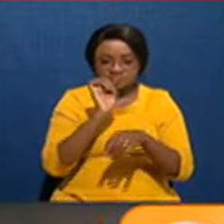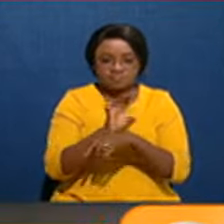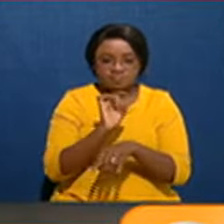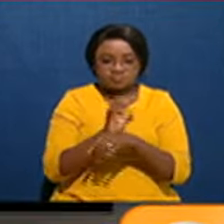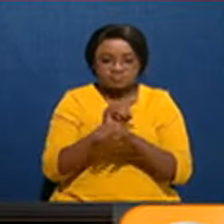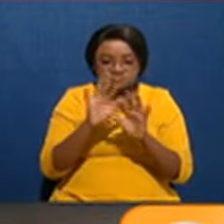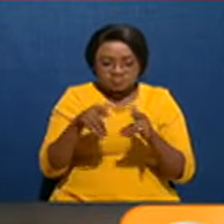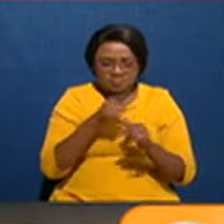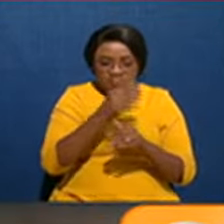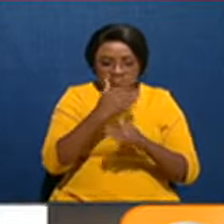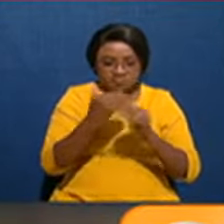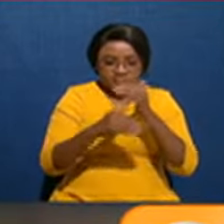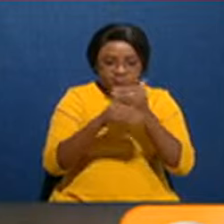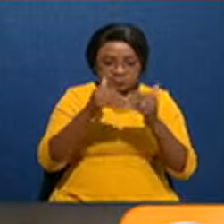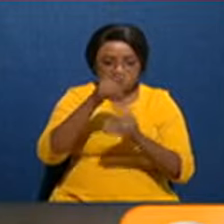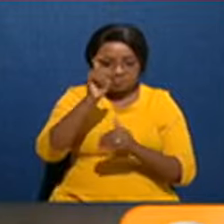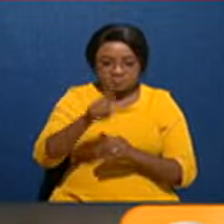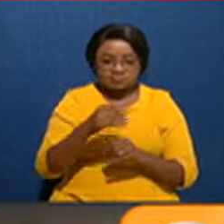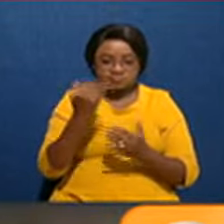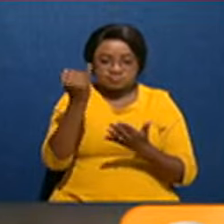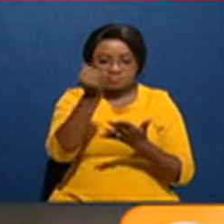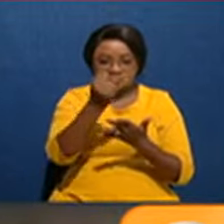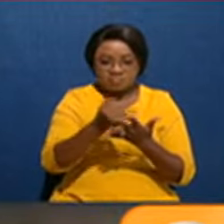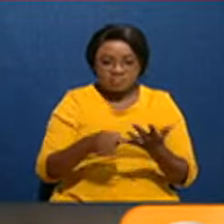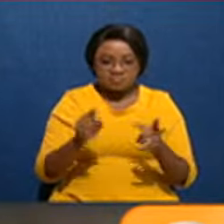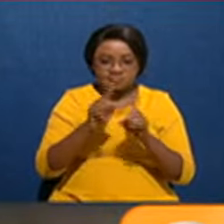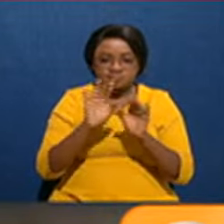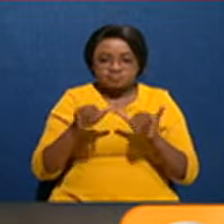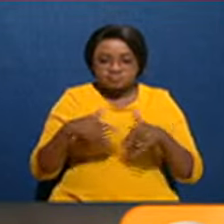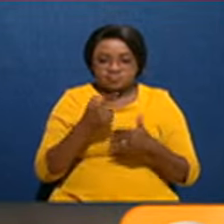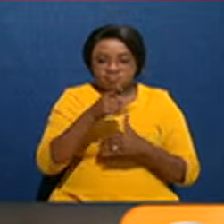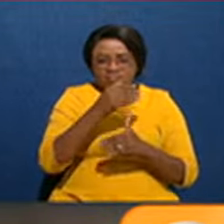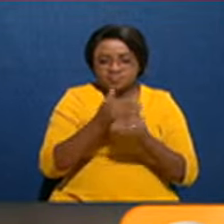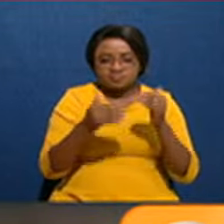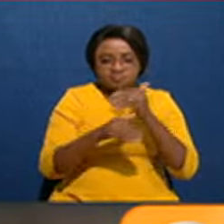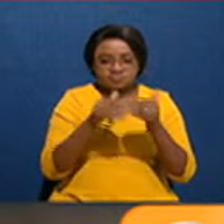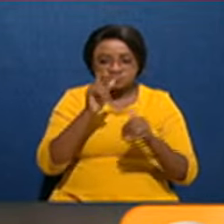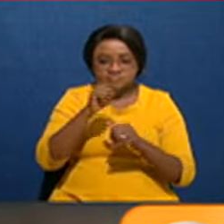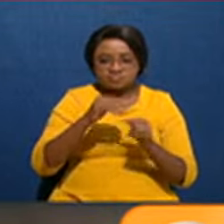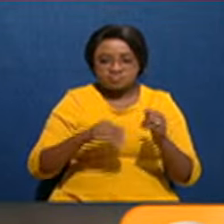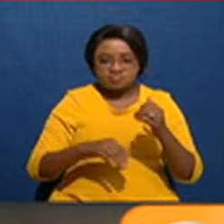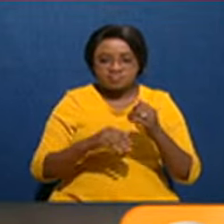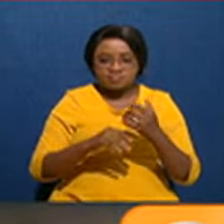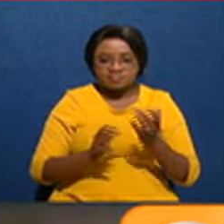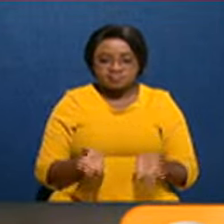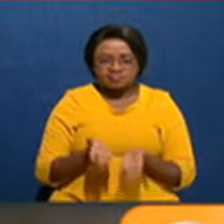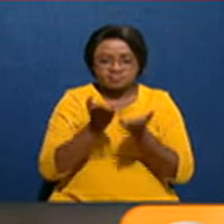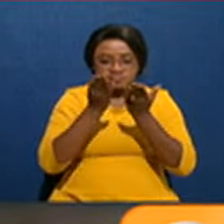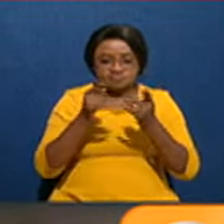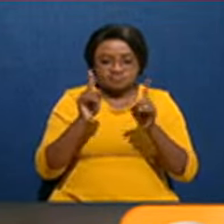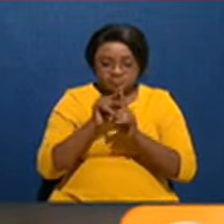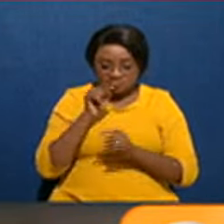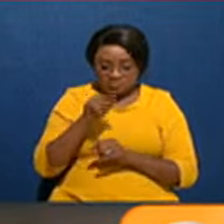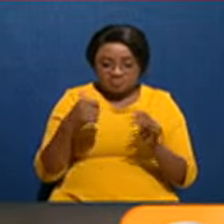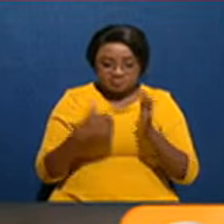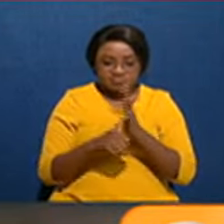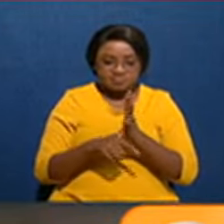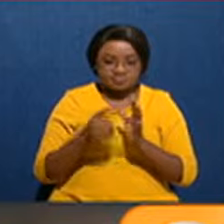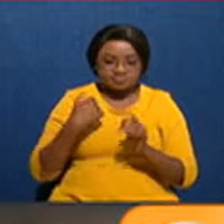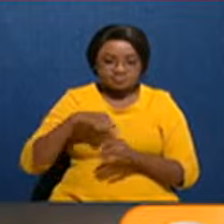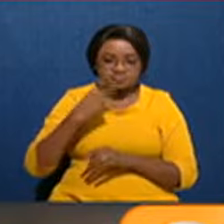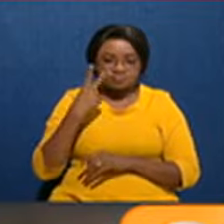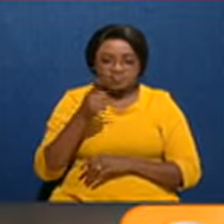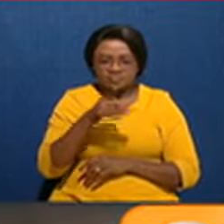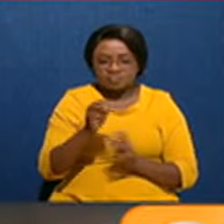building should be designed and how it should be constructed. So that is the menace that is happening in the country. We have witnessed even